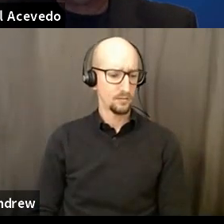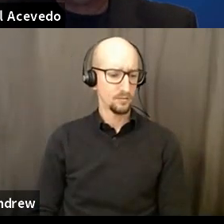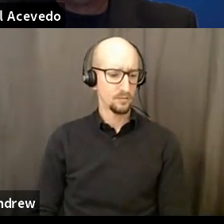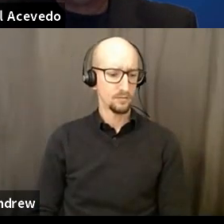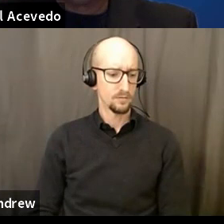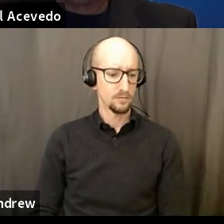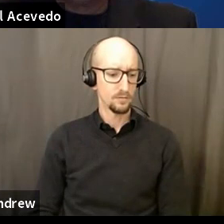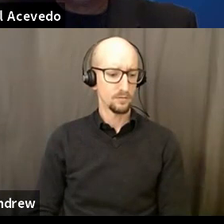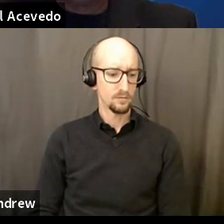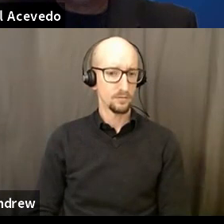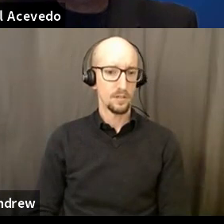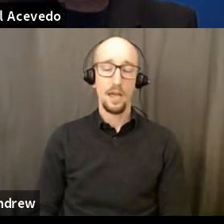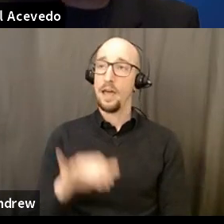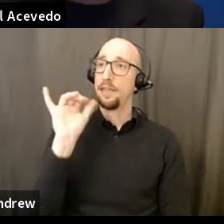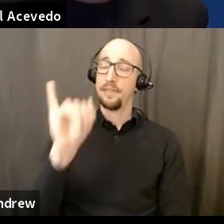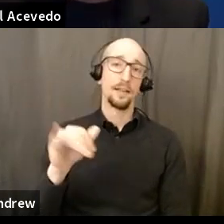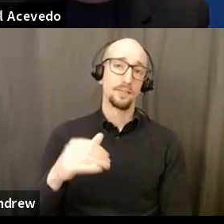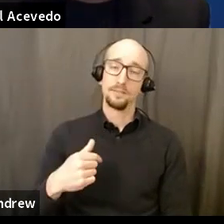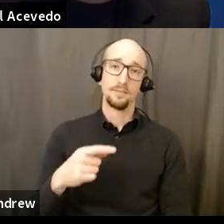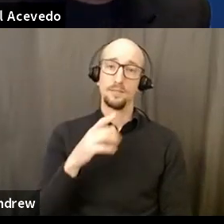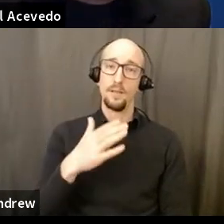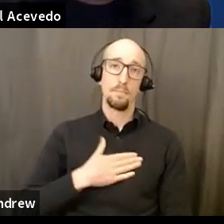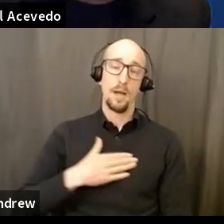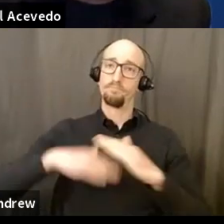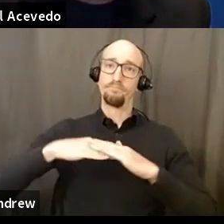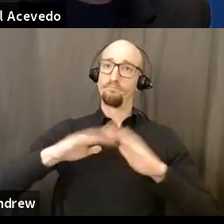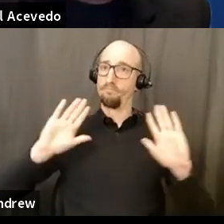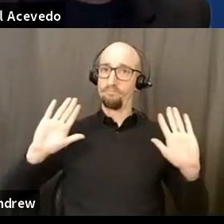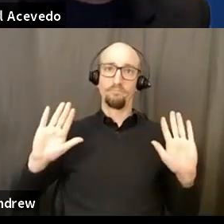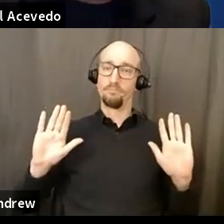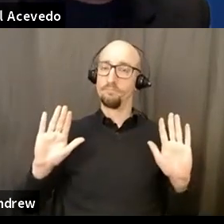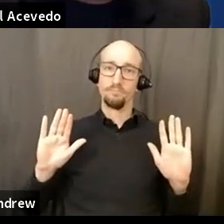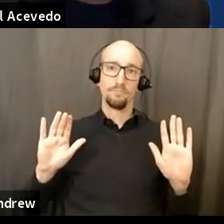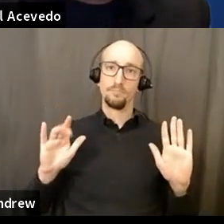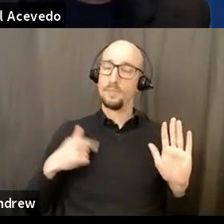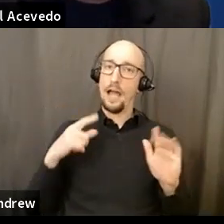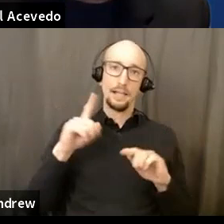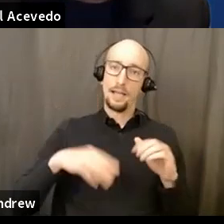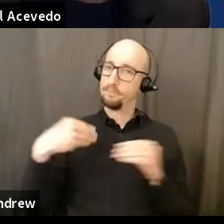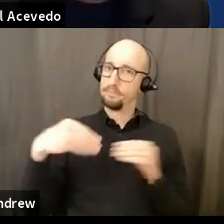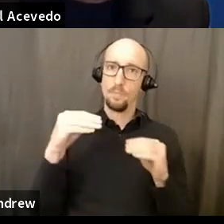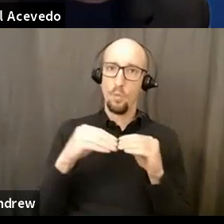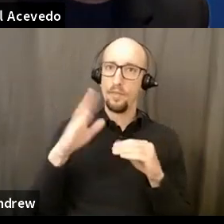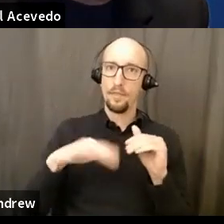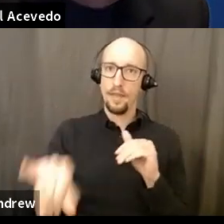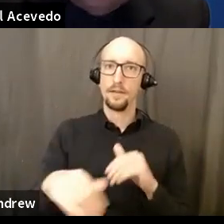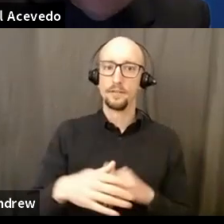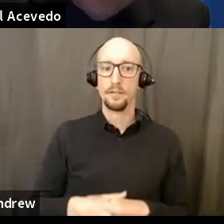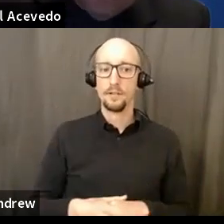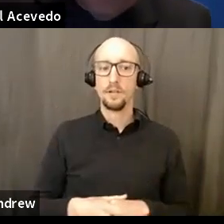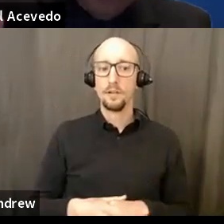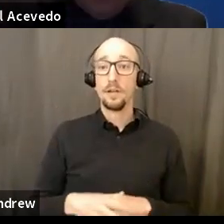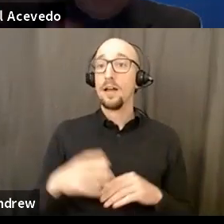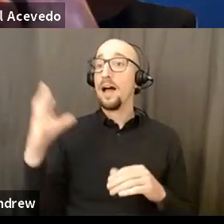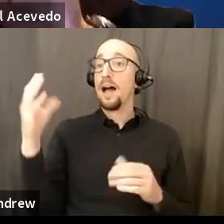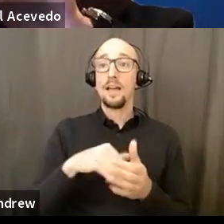That's about as far as I can go. And again, the absence of an